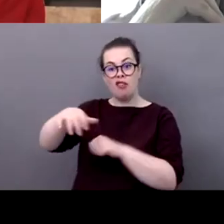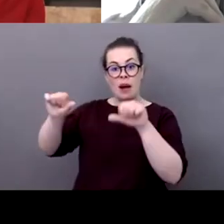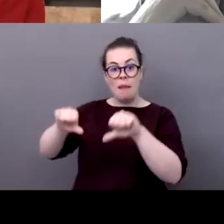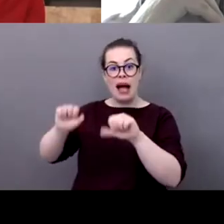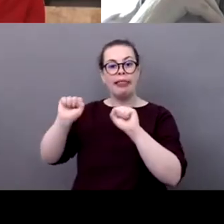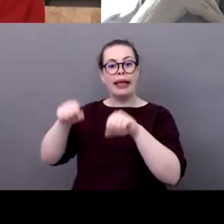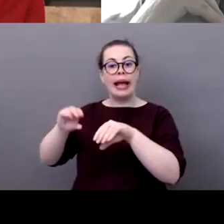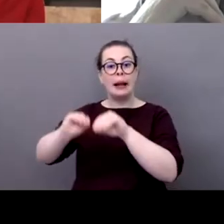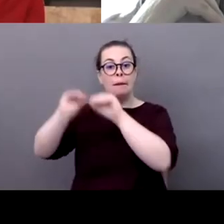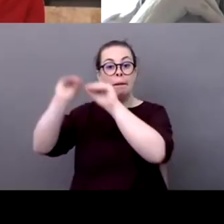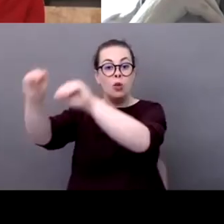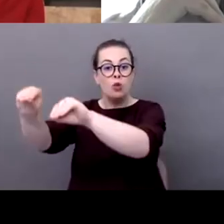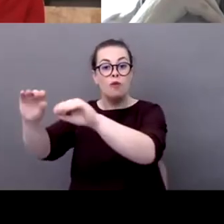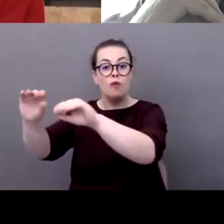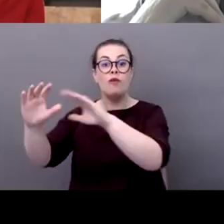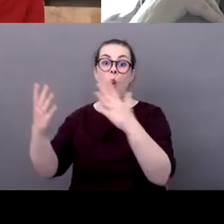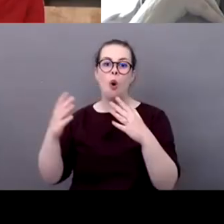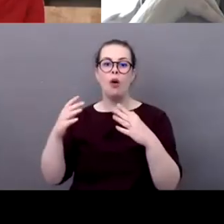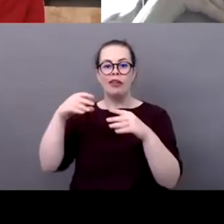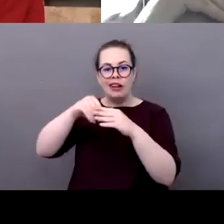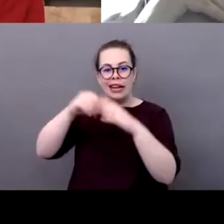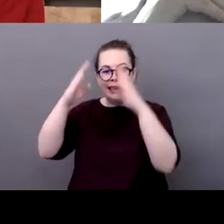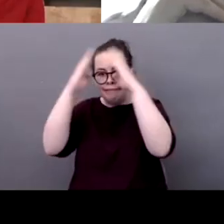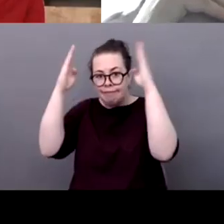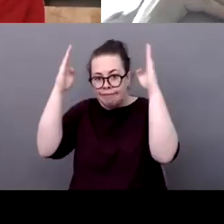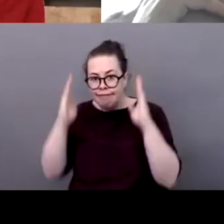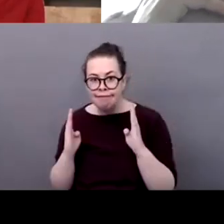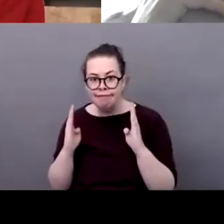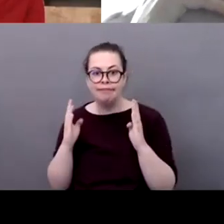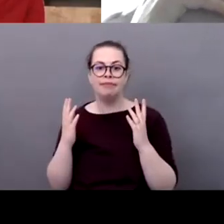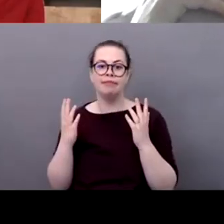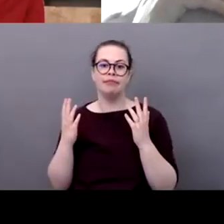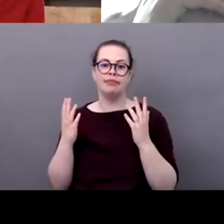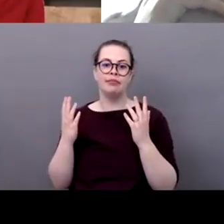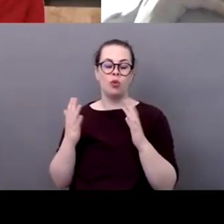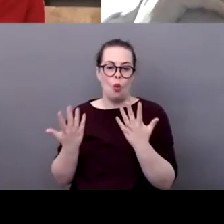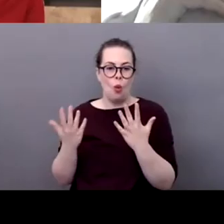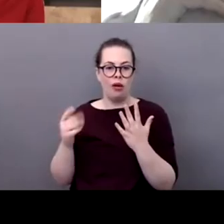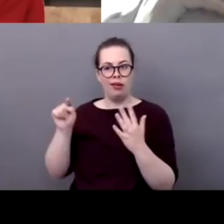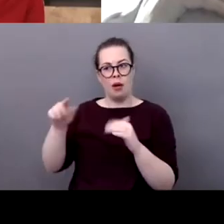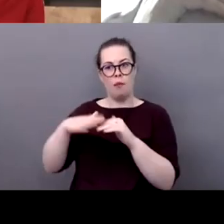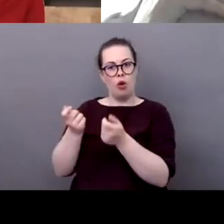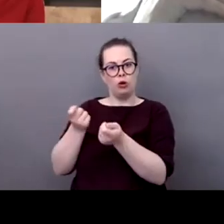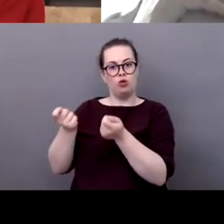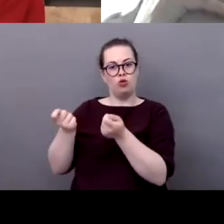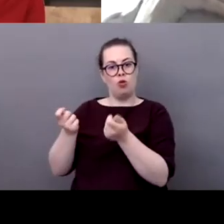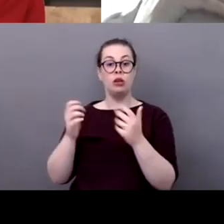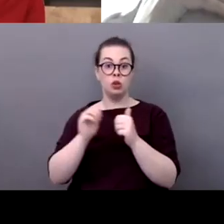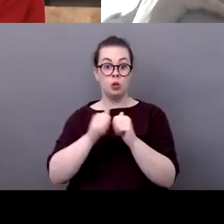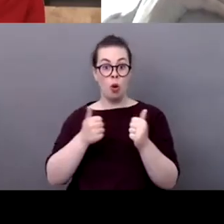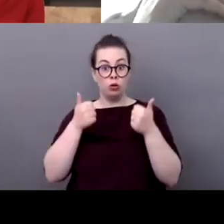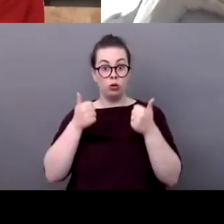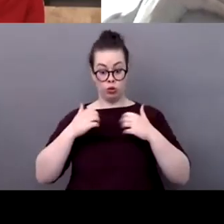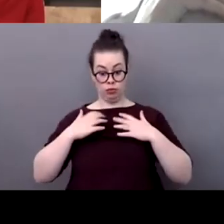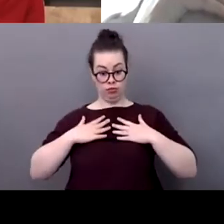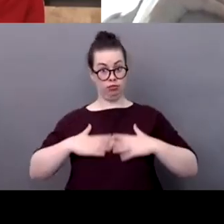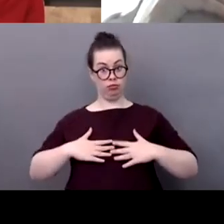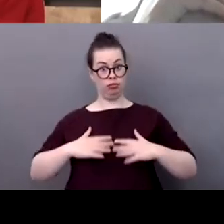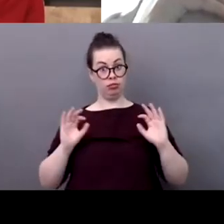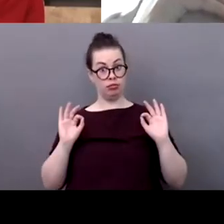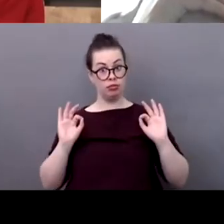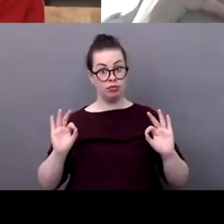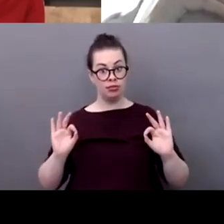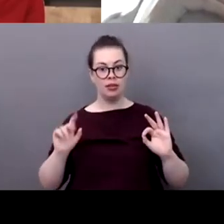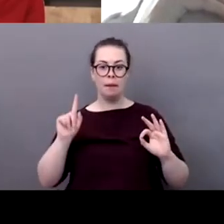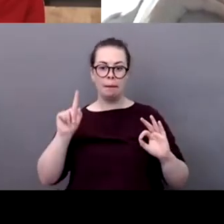controlled or even, you know, sterile environment. So although sport is good for our health, it often is